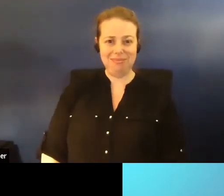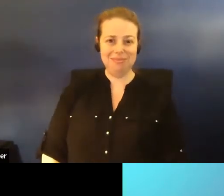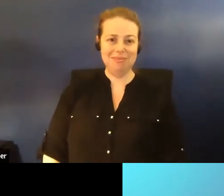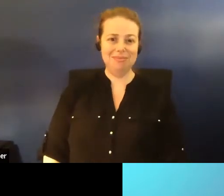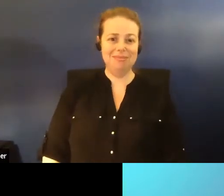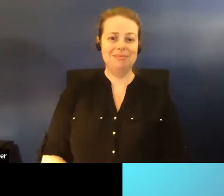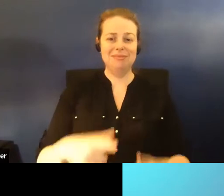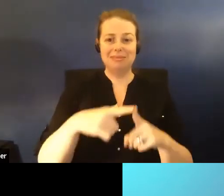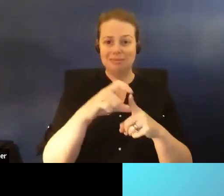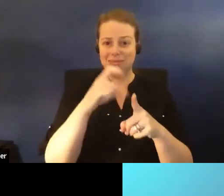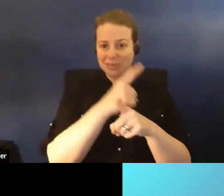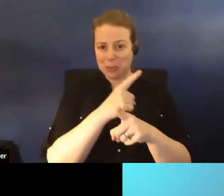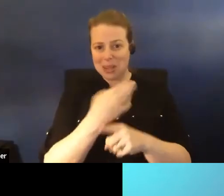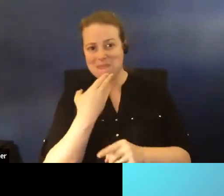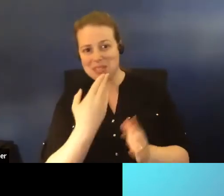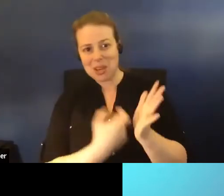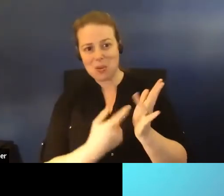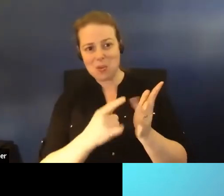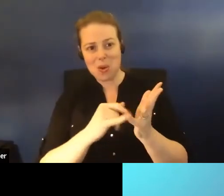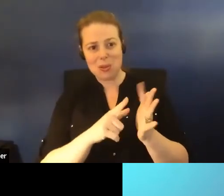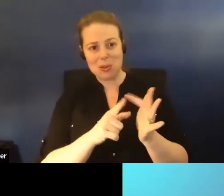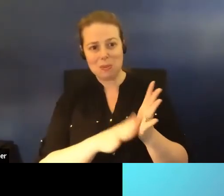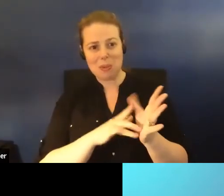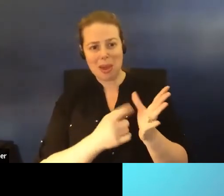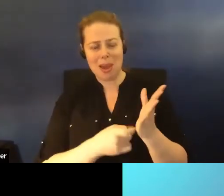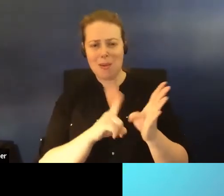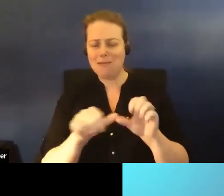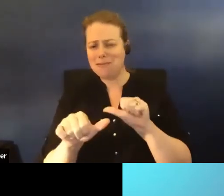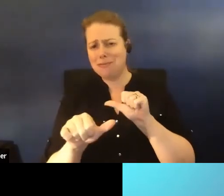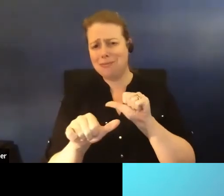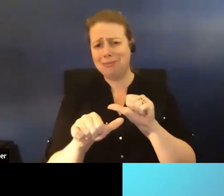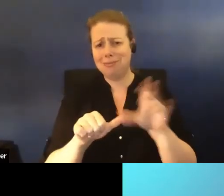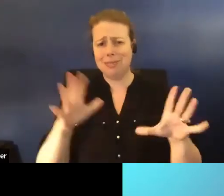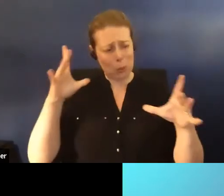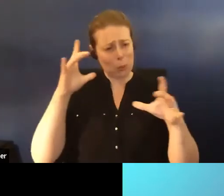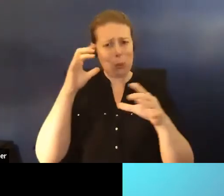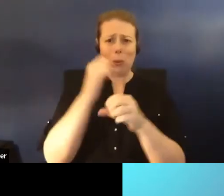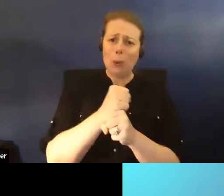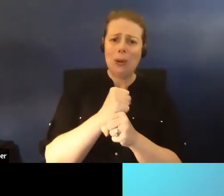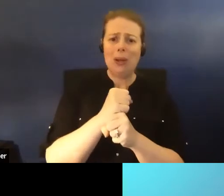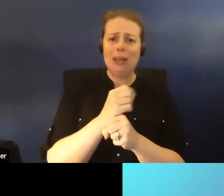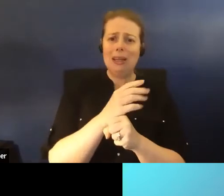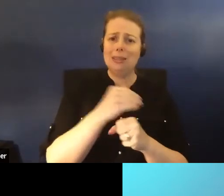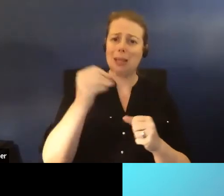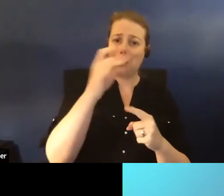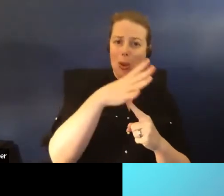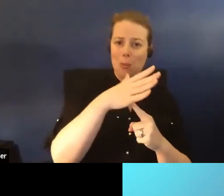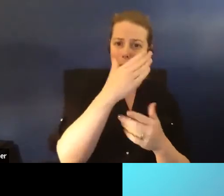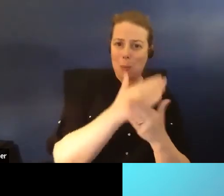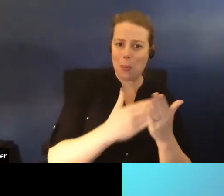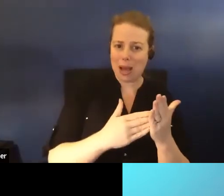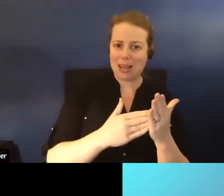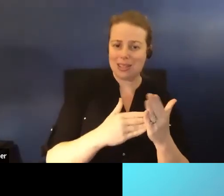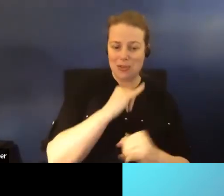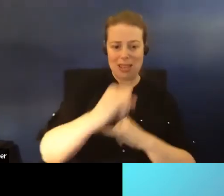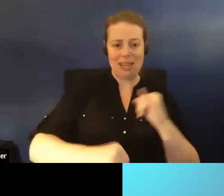Thank you very much, Rosemary. That's a fantastic tour of some of the relevant parts of international